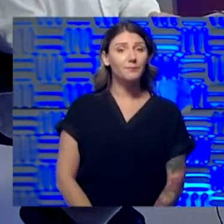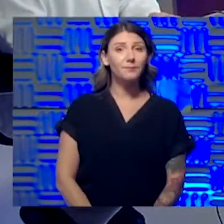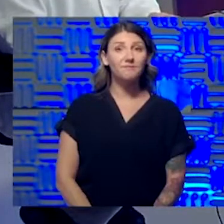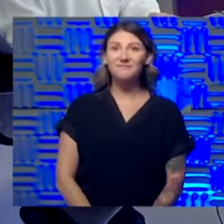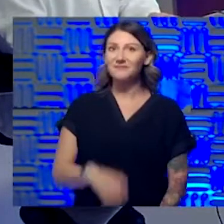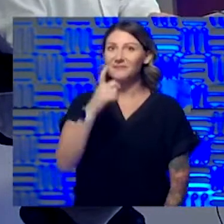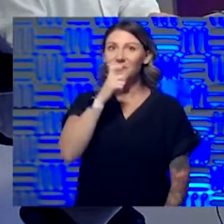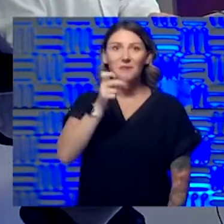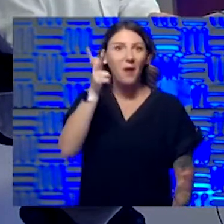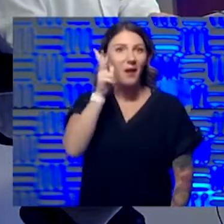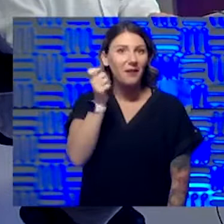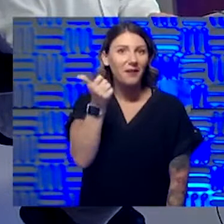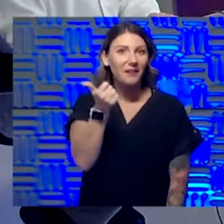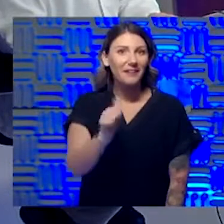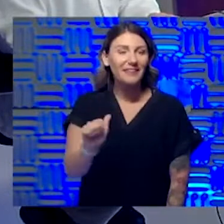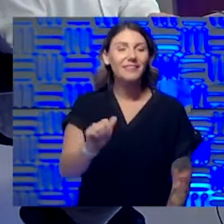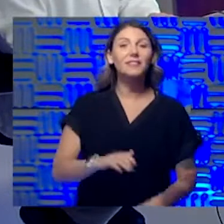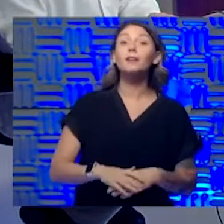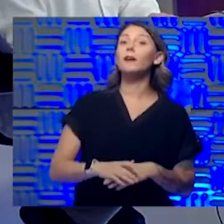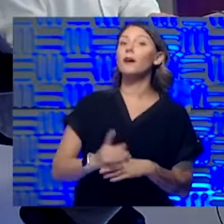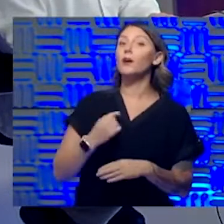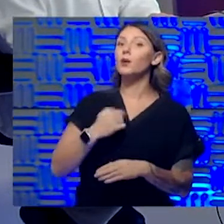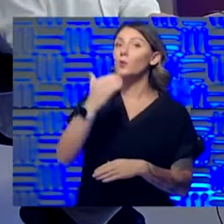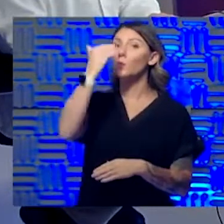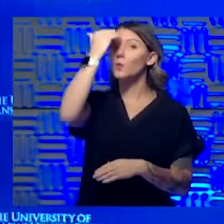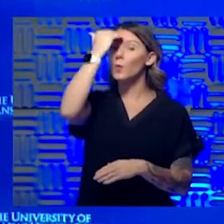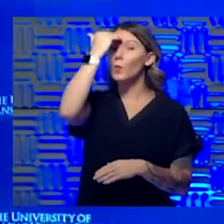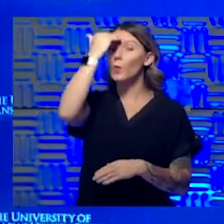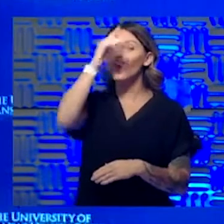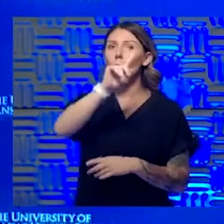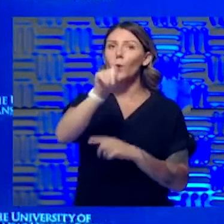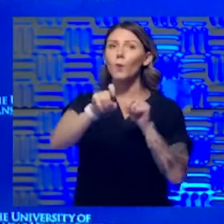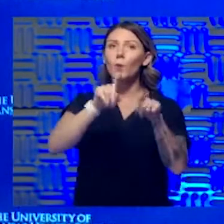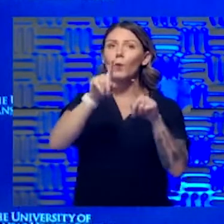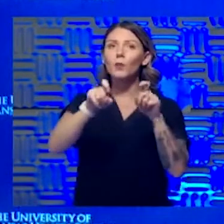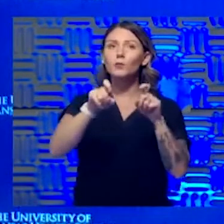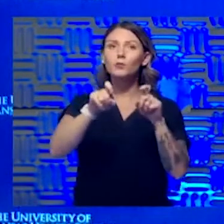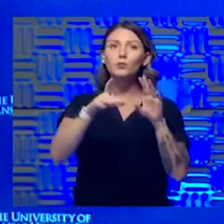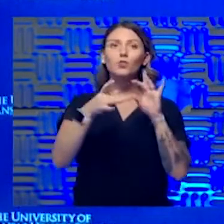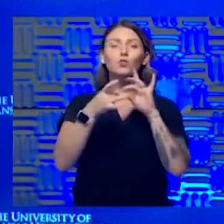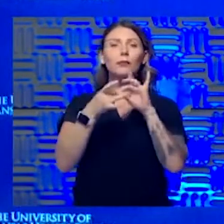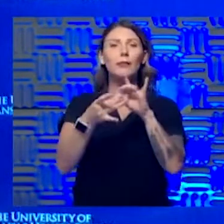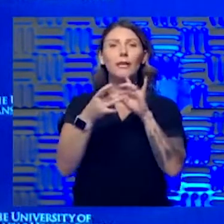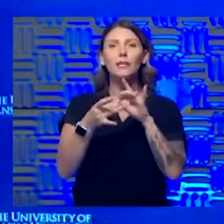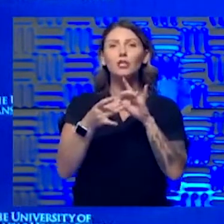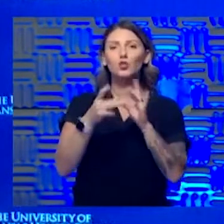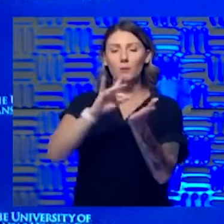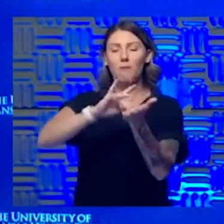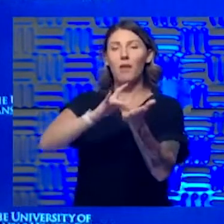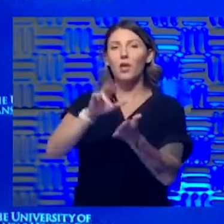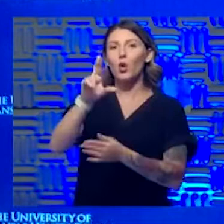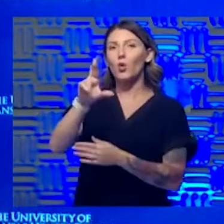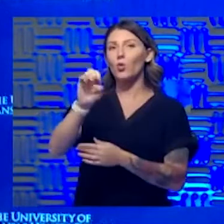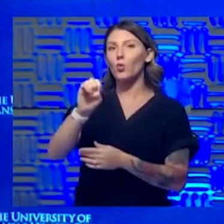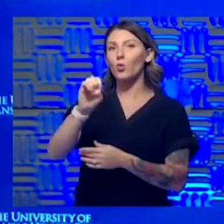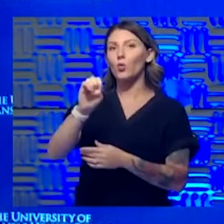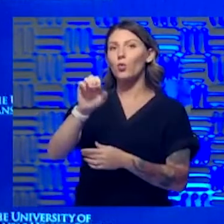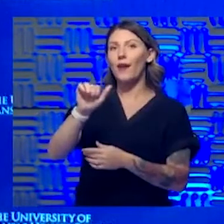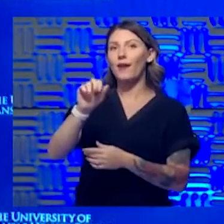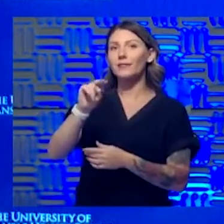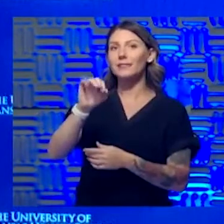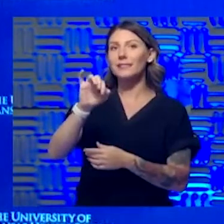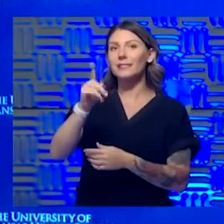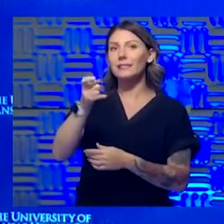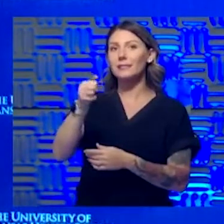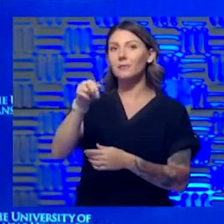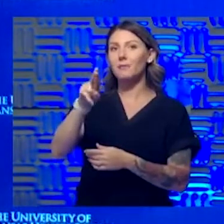Not hearing any. I do know that that there have been some questions about remdesivir, Dana, that have come in the last couple of days. Any thoughts about